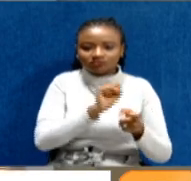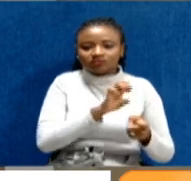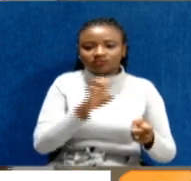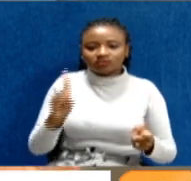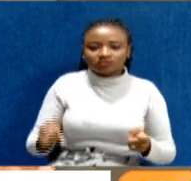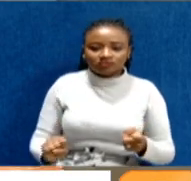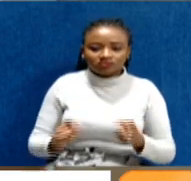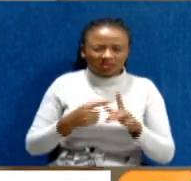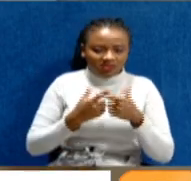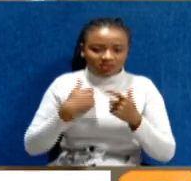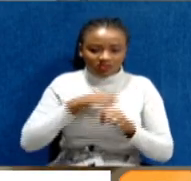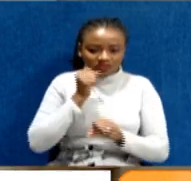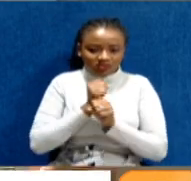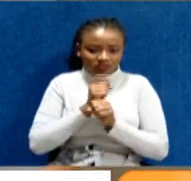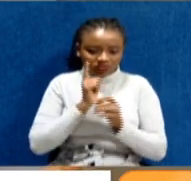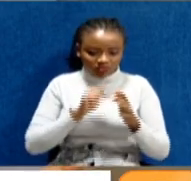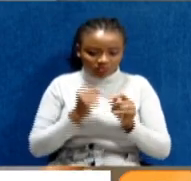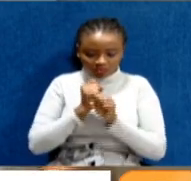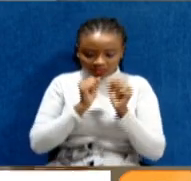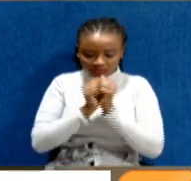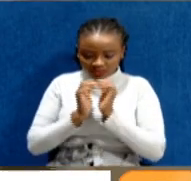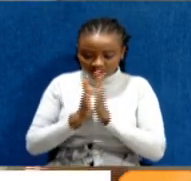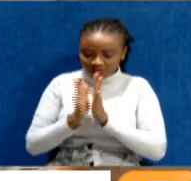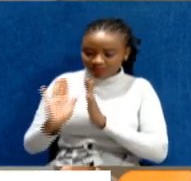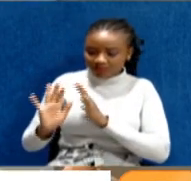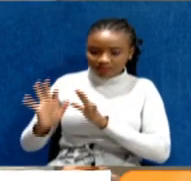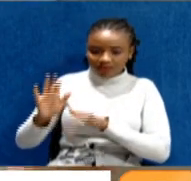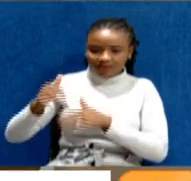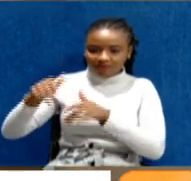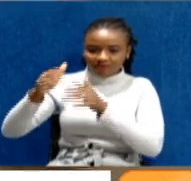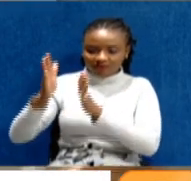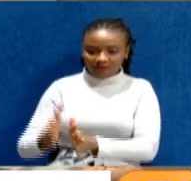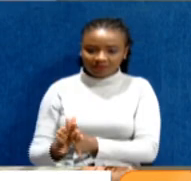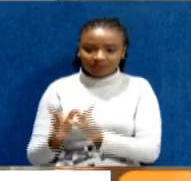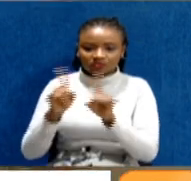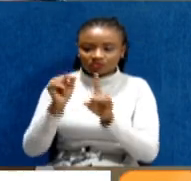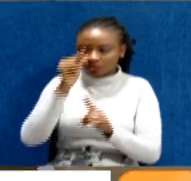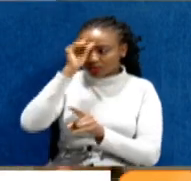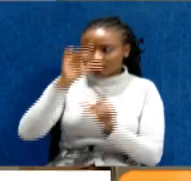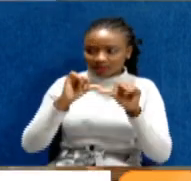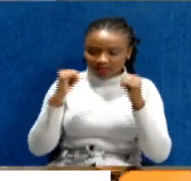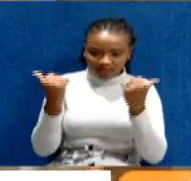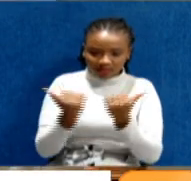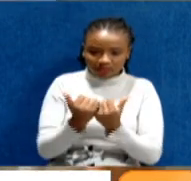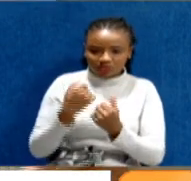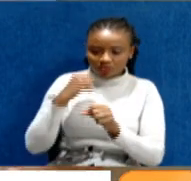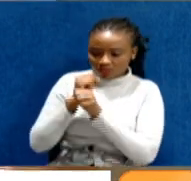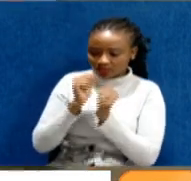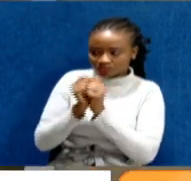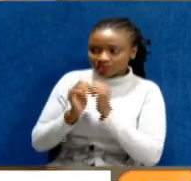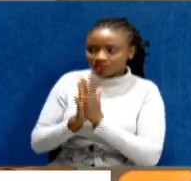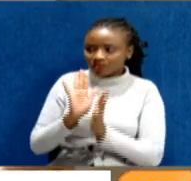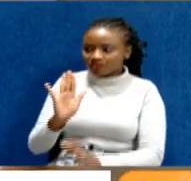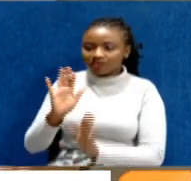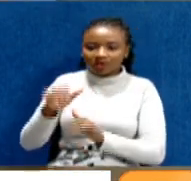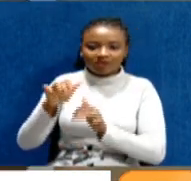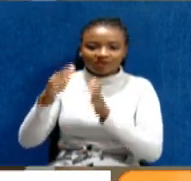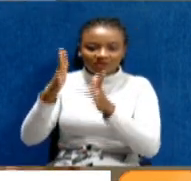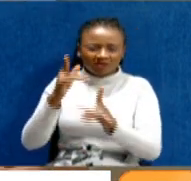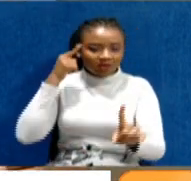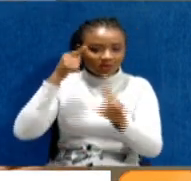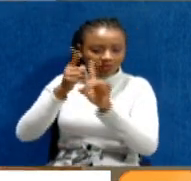do? We should work closely with the farmers as extensionists, as government agents. We should work closely with the farmers to make